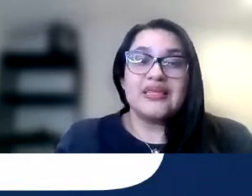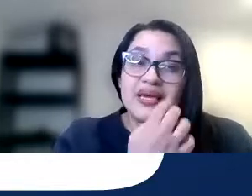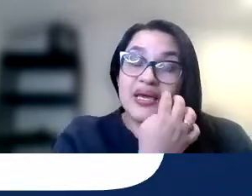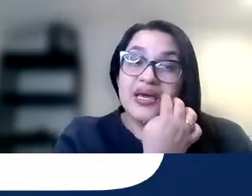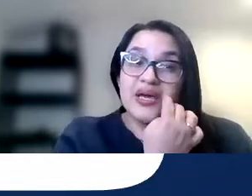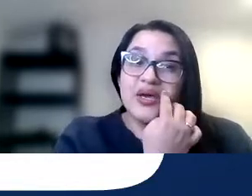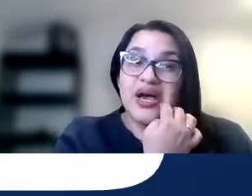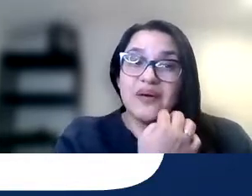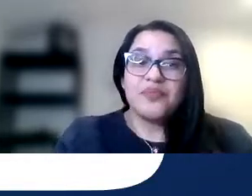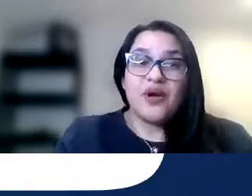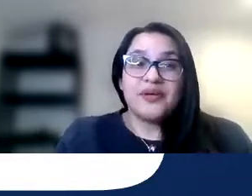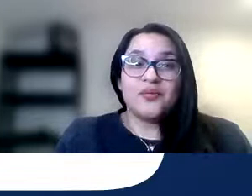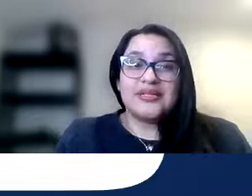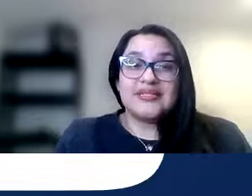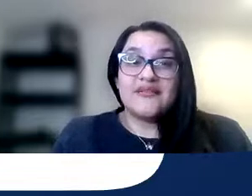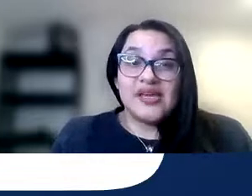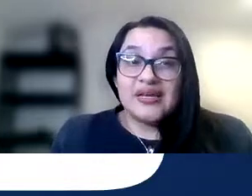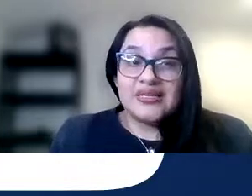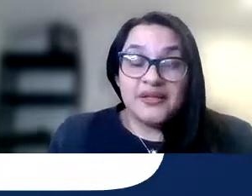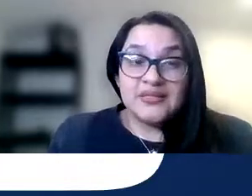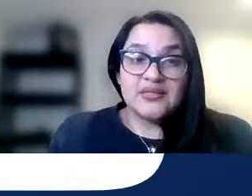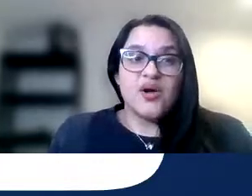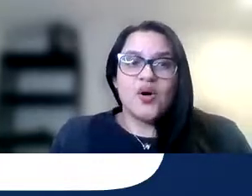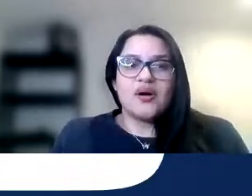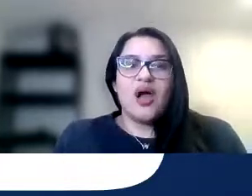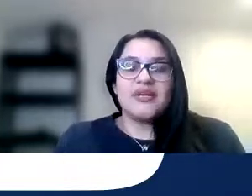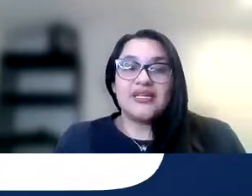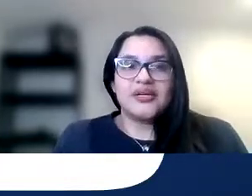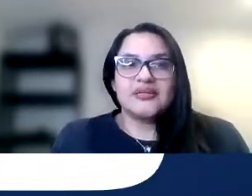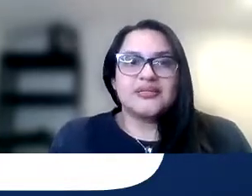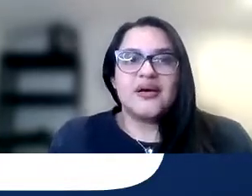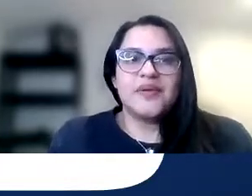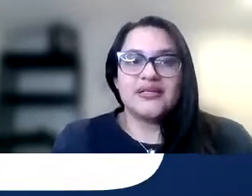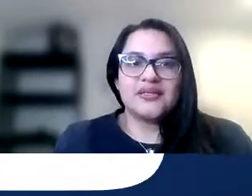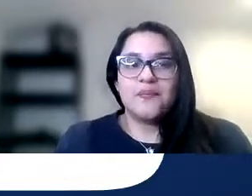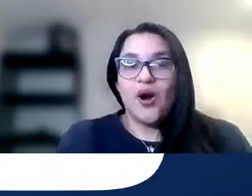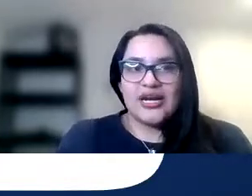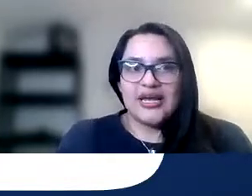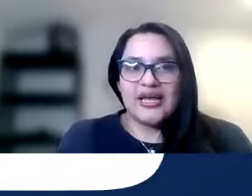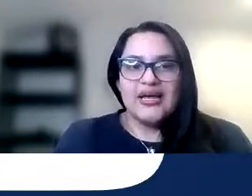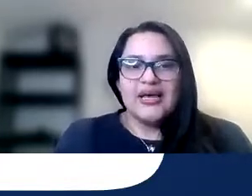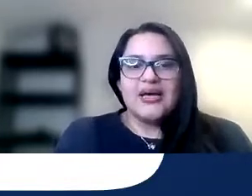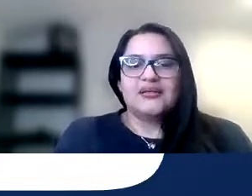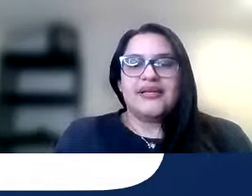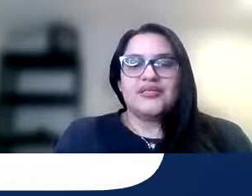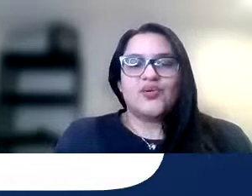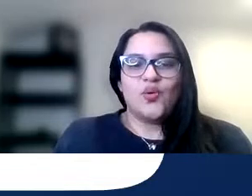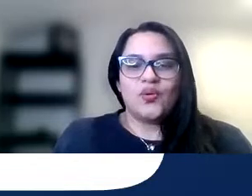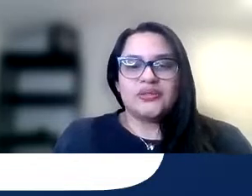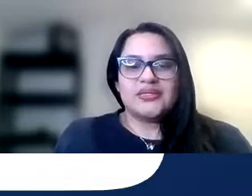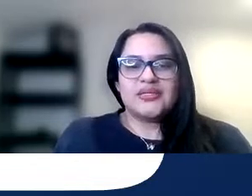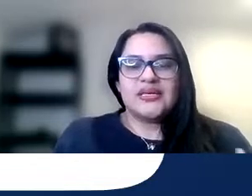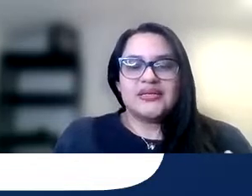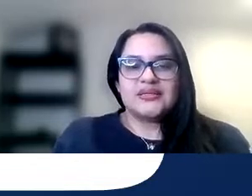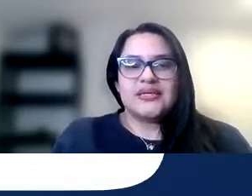I think probably a really significant expense though are accommodations because the party likes to